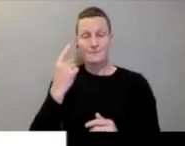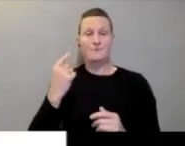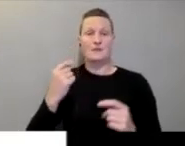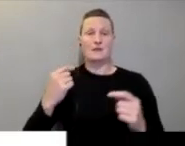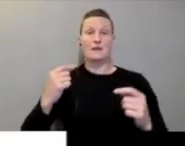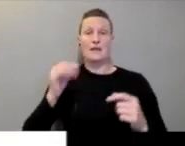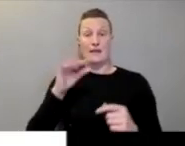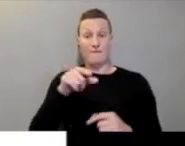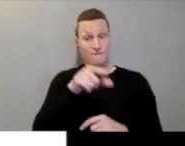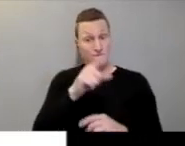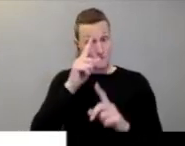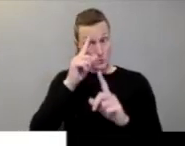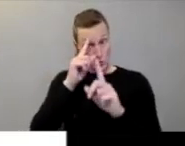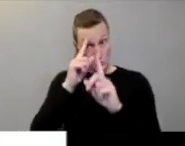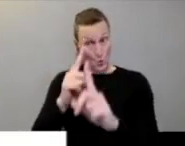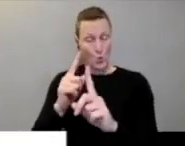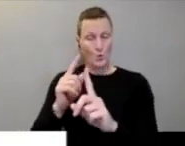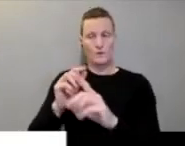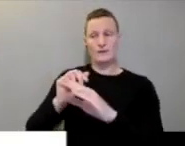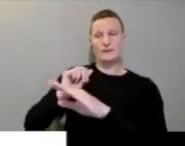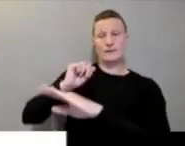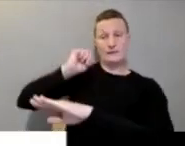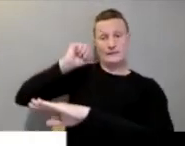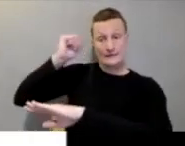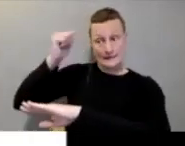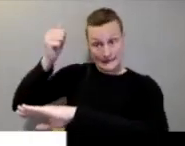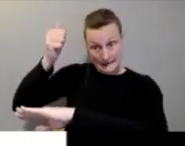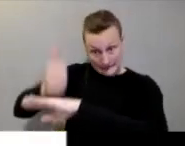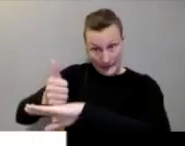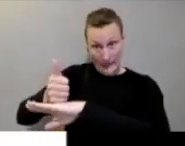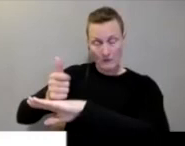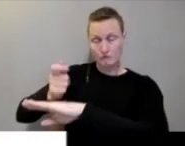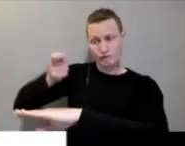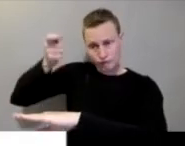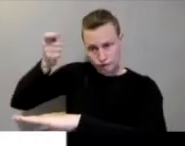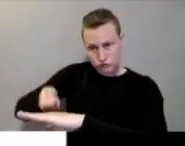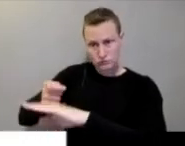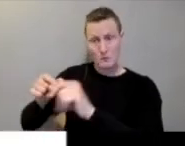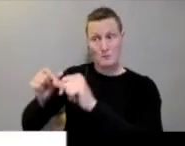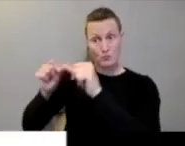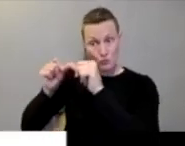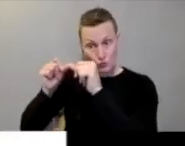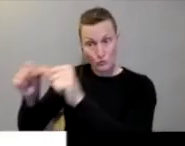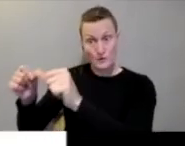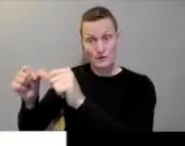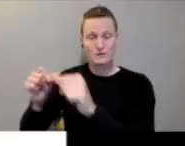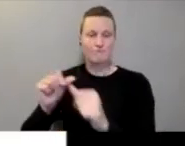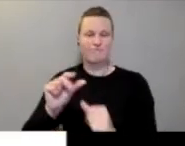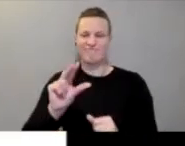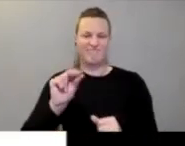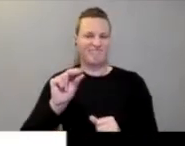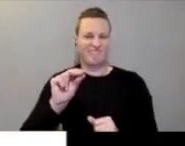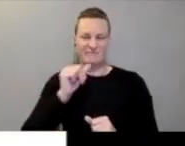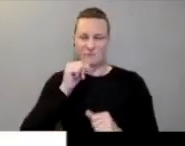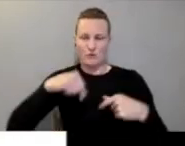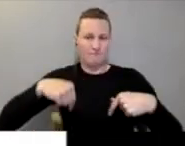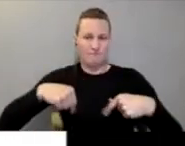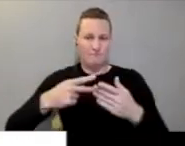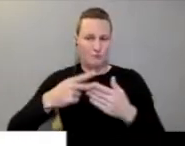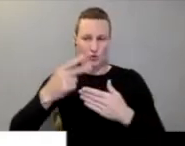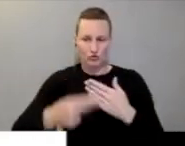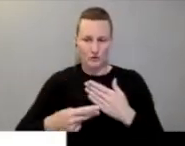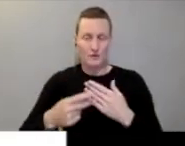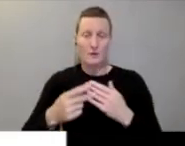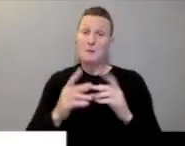installed in the city. However, there is an openness and